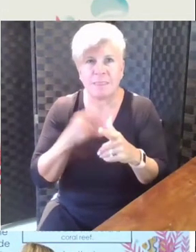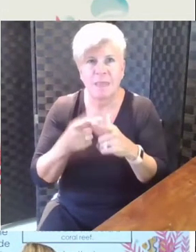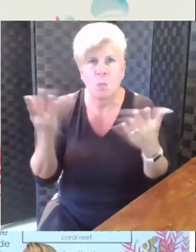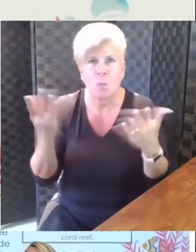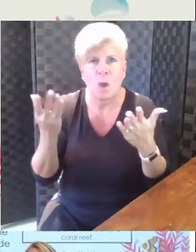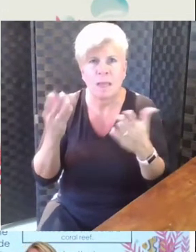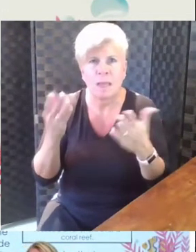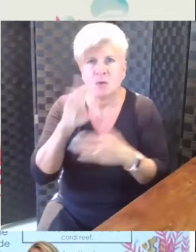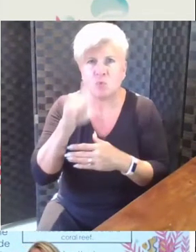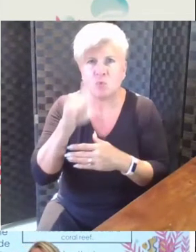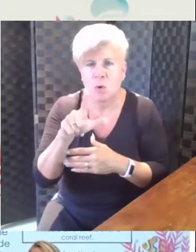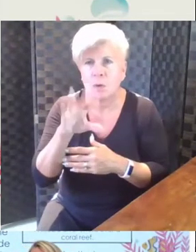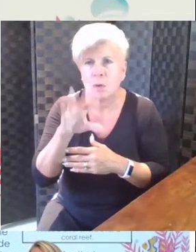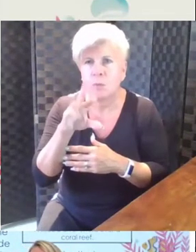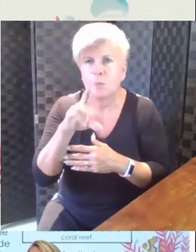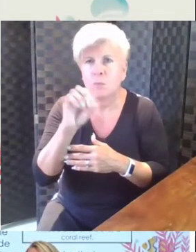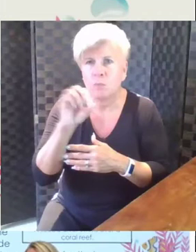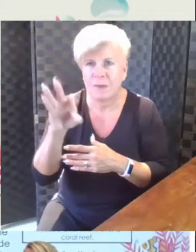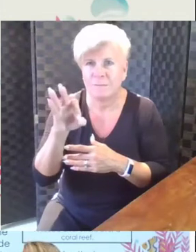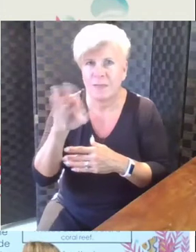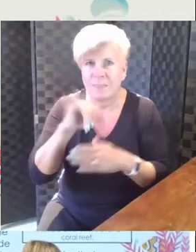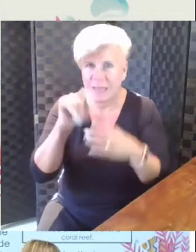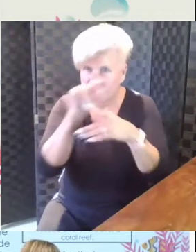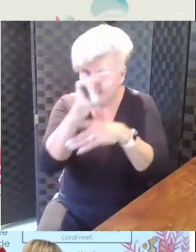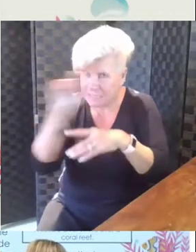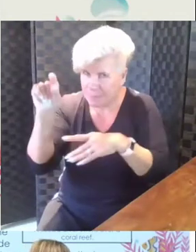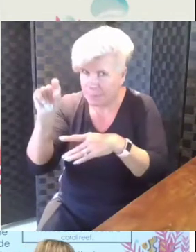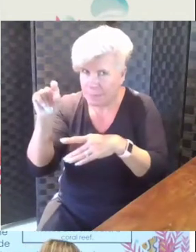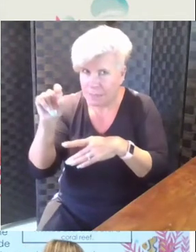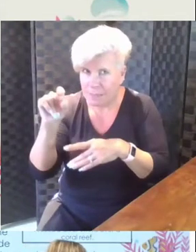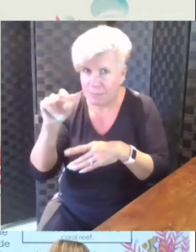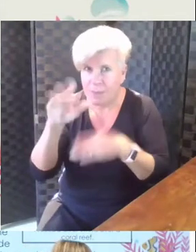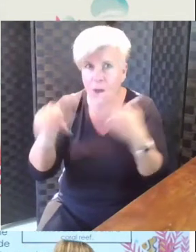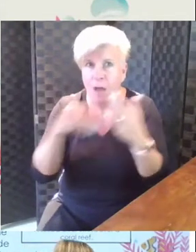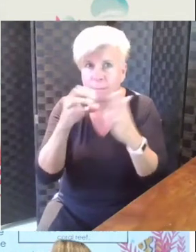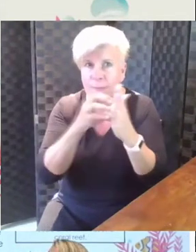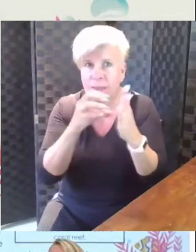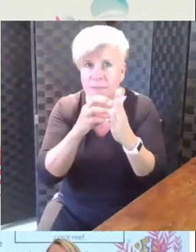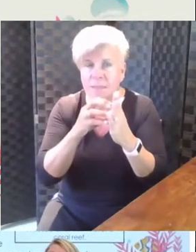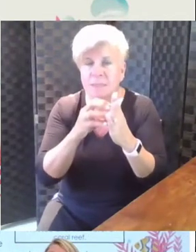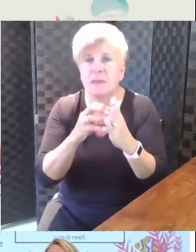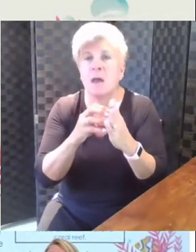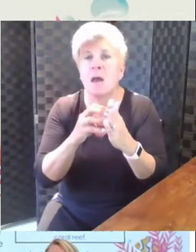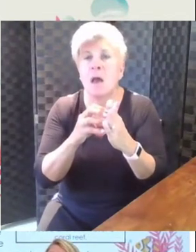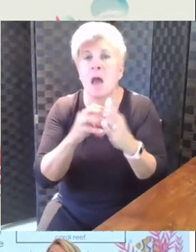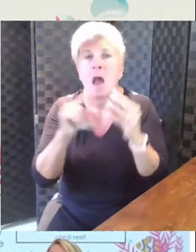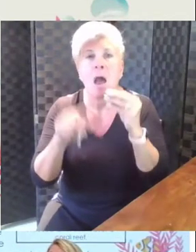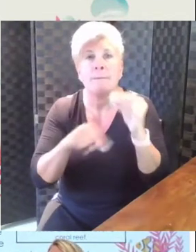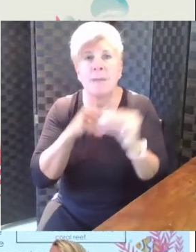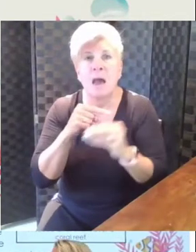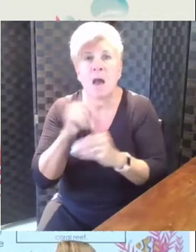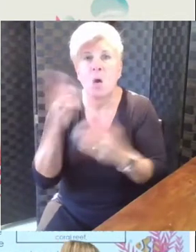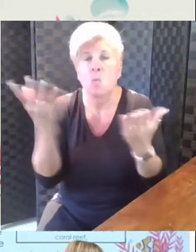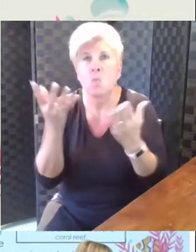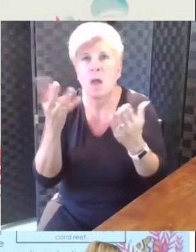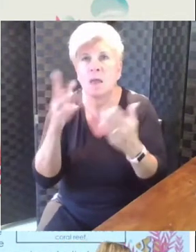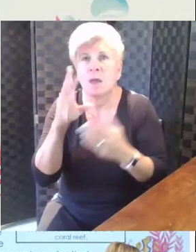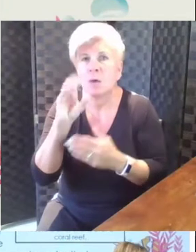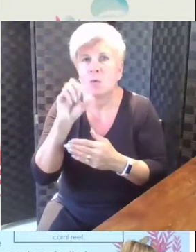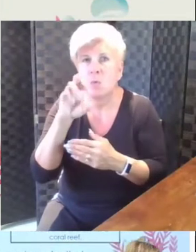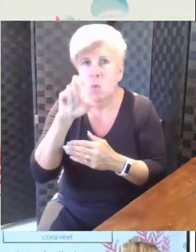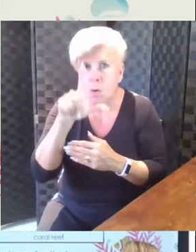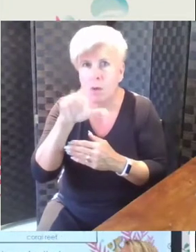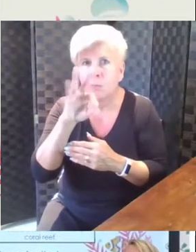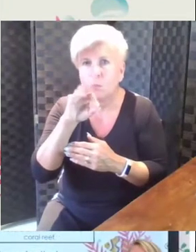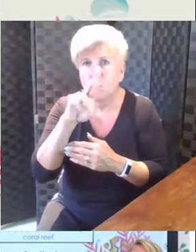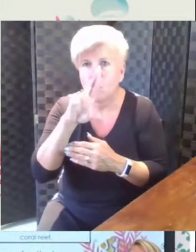says, what is a coral reef? That's my subheading. So this whole paragraph here is all about what coral reef